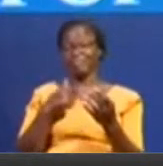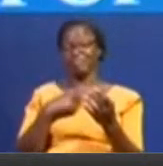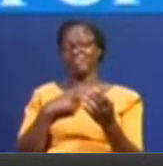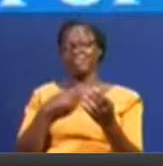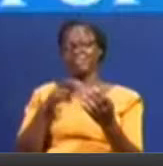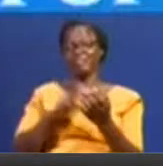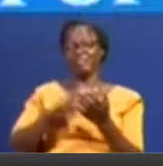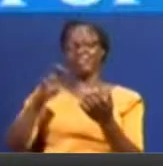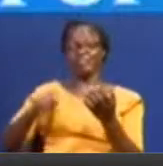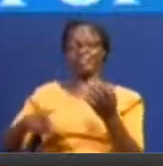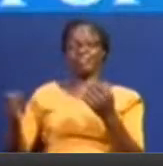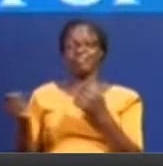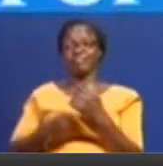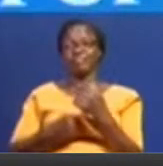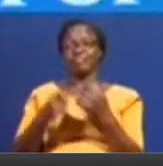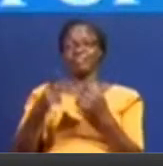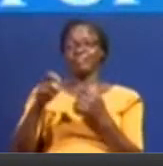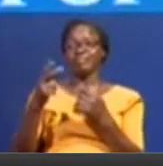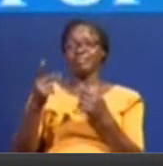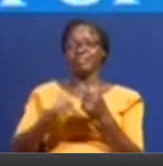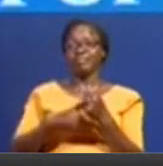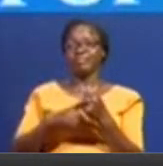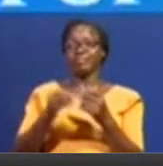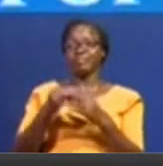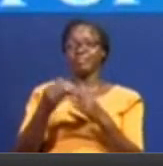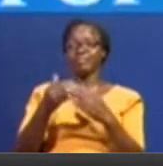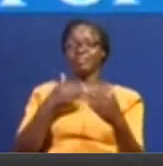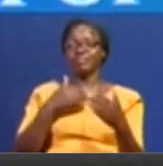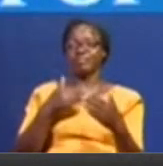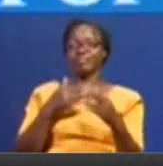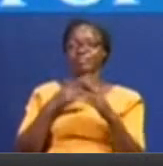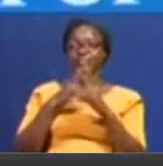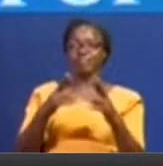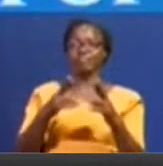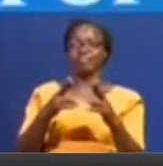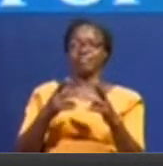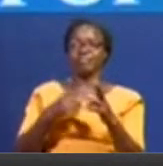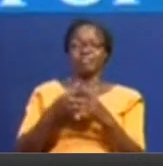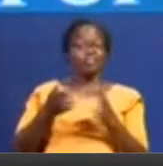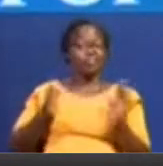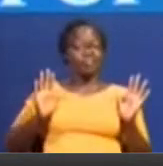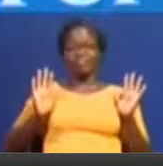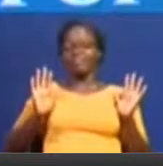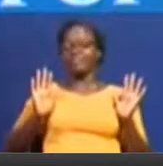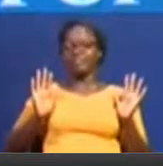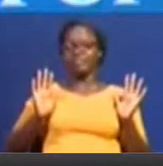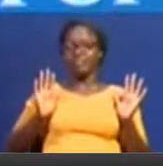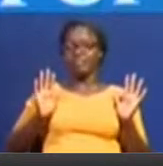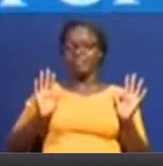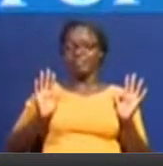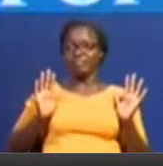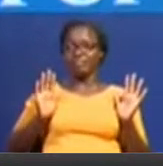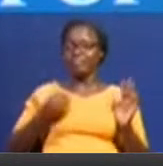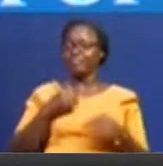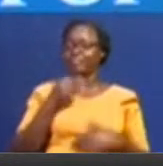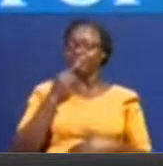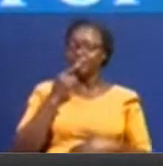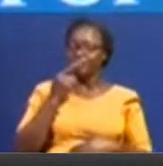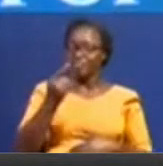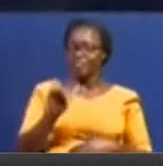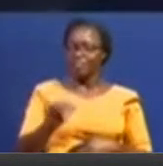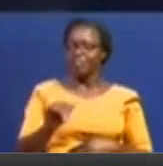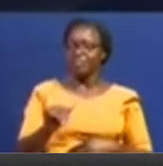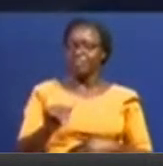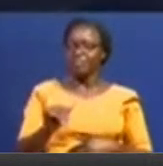to take my salary up to 2026, or just before the results are read, then I'm running away. So I would ensure that we